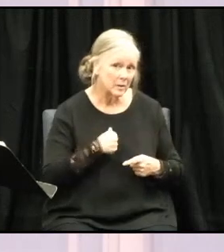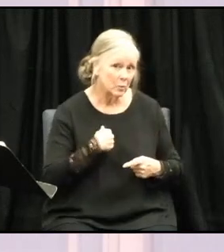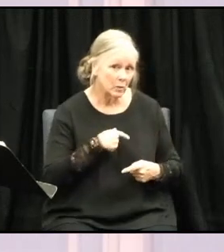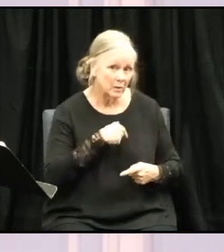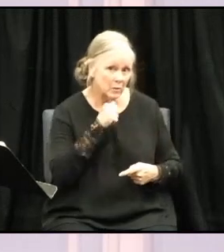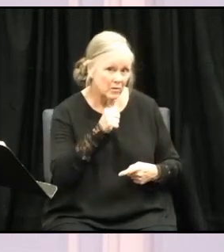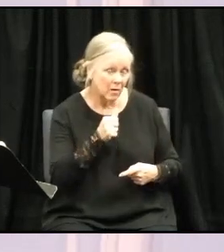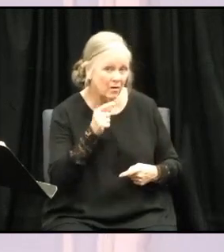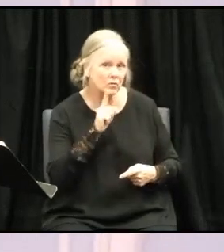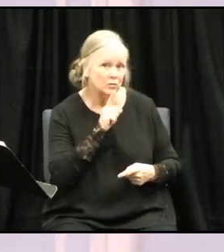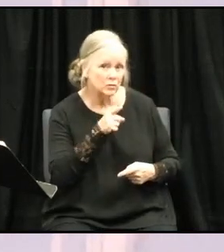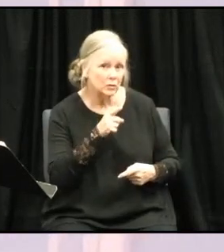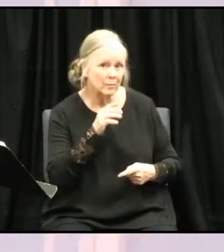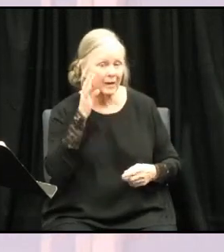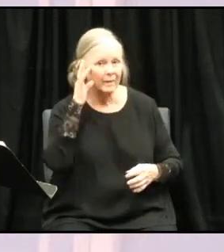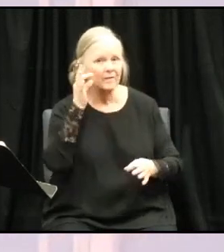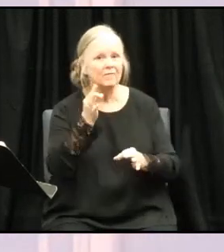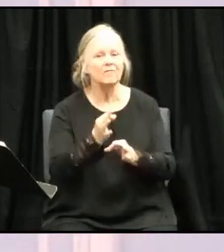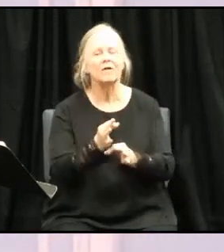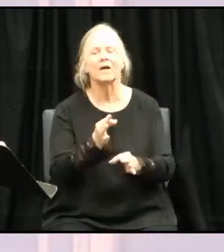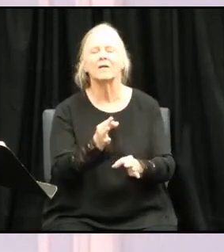faithfulness of God.